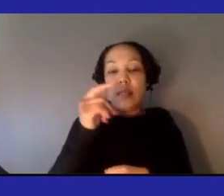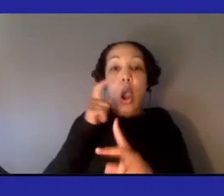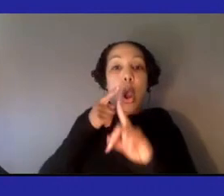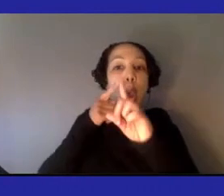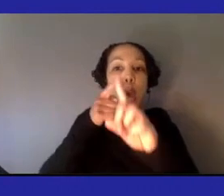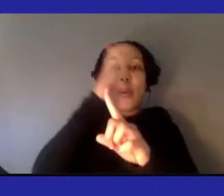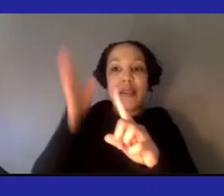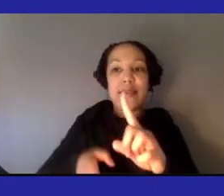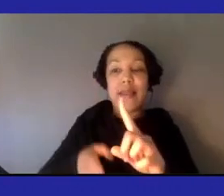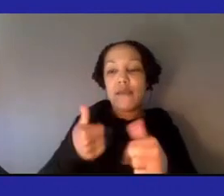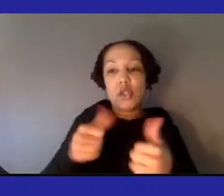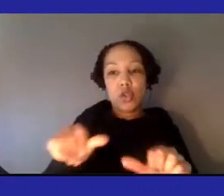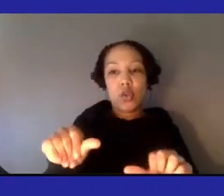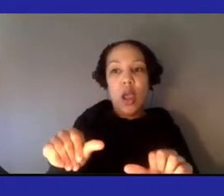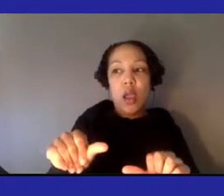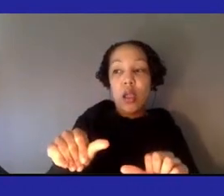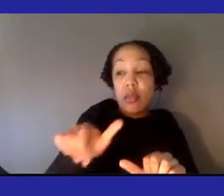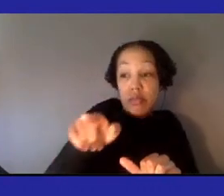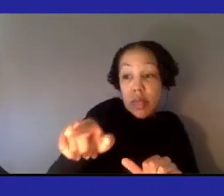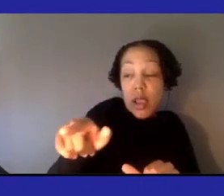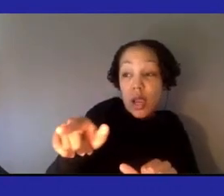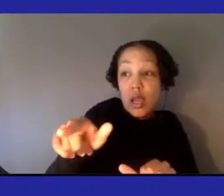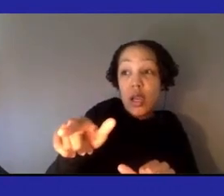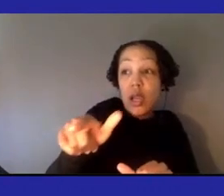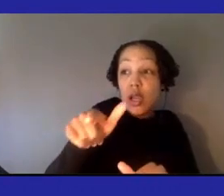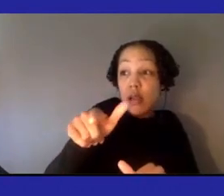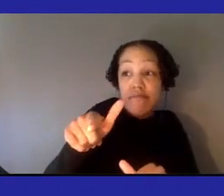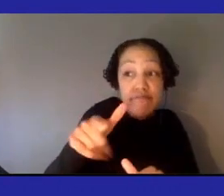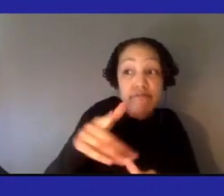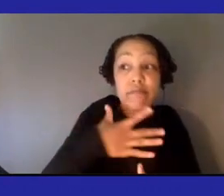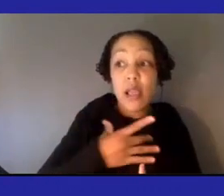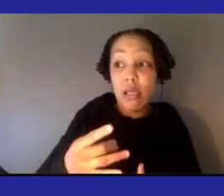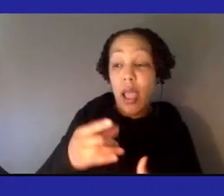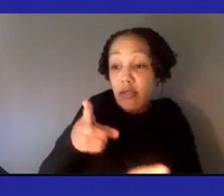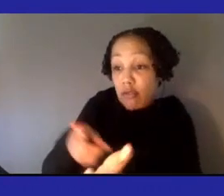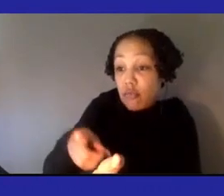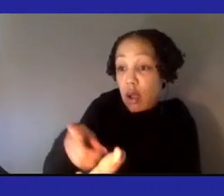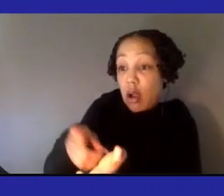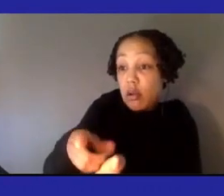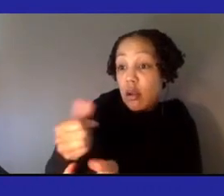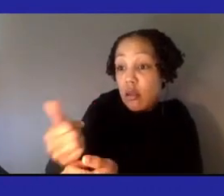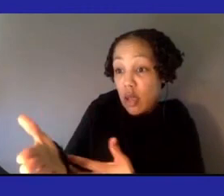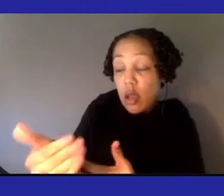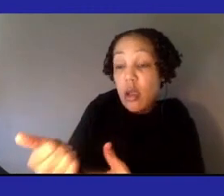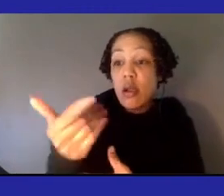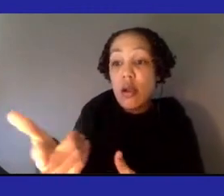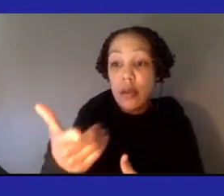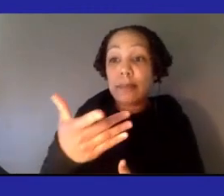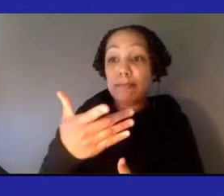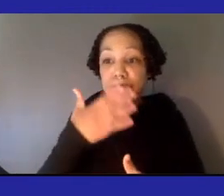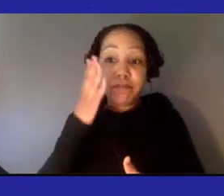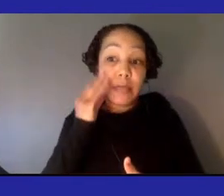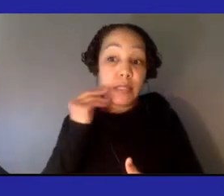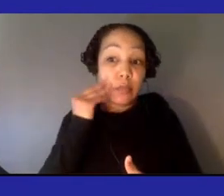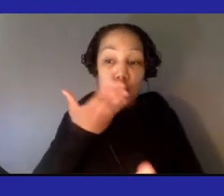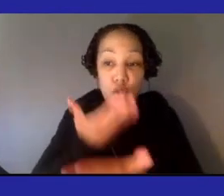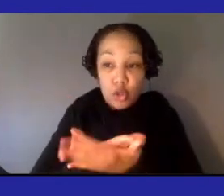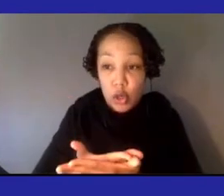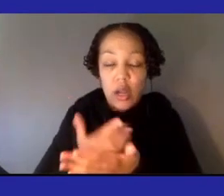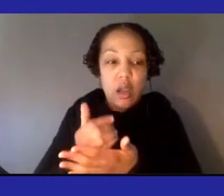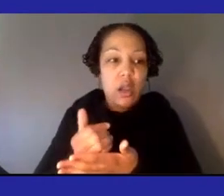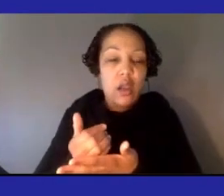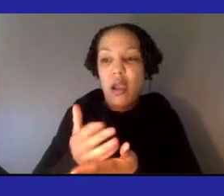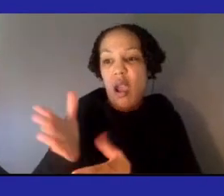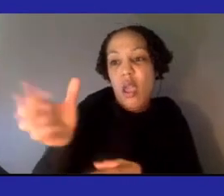take somebody that is happy with their relationship with Dr. Katz or myself in their FQHC that they're in, but rather to bring new